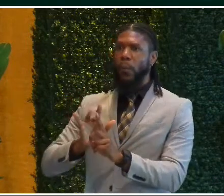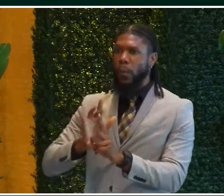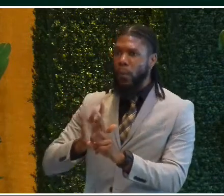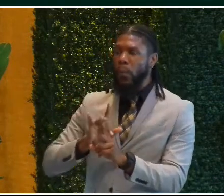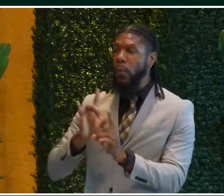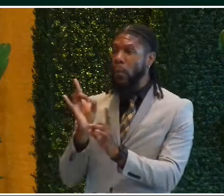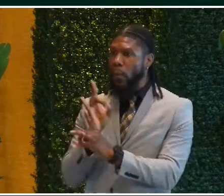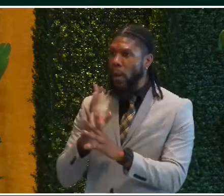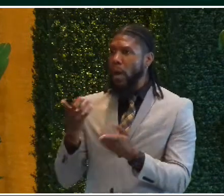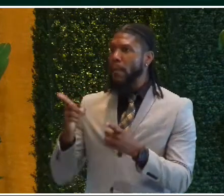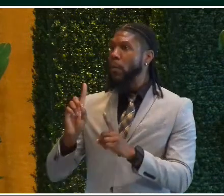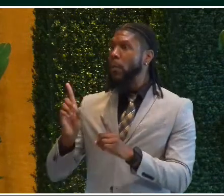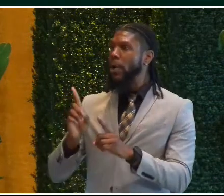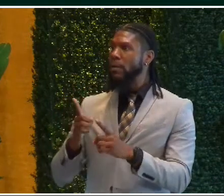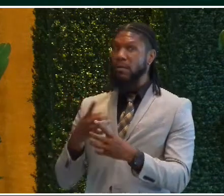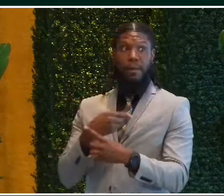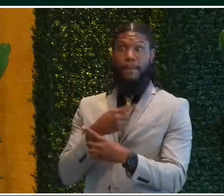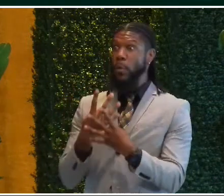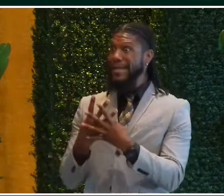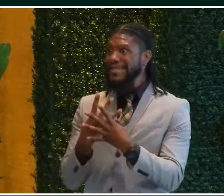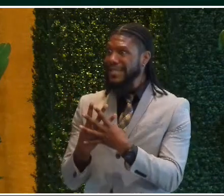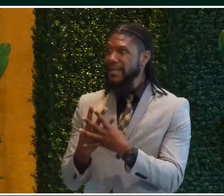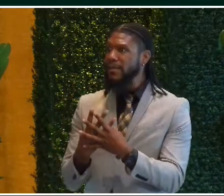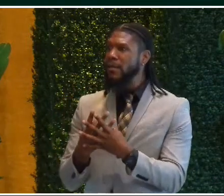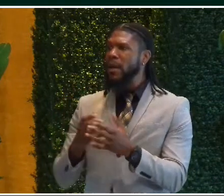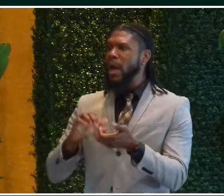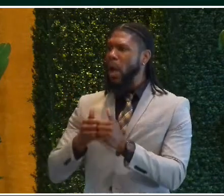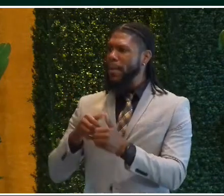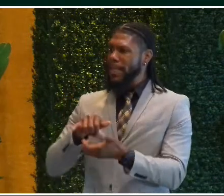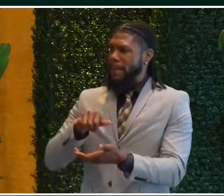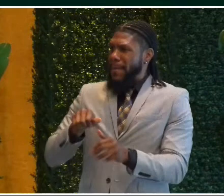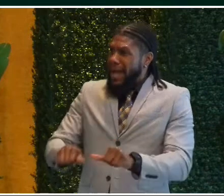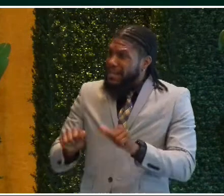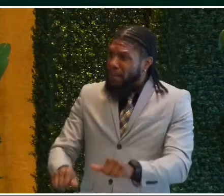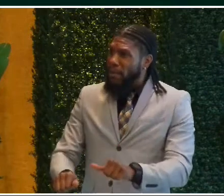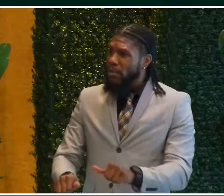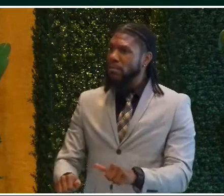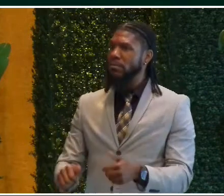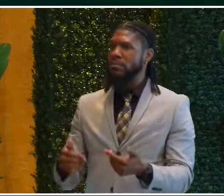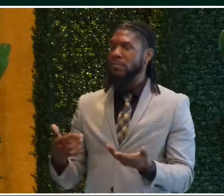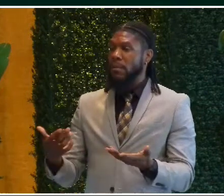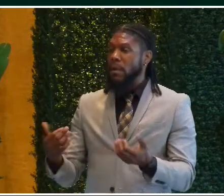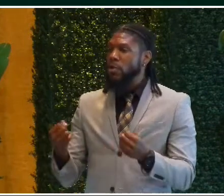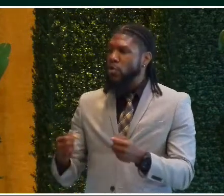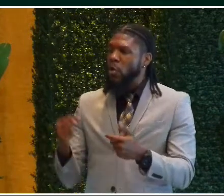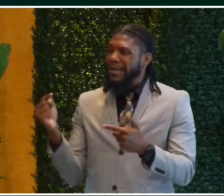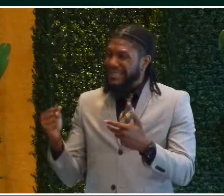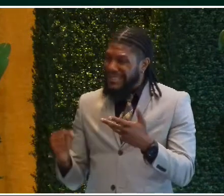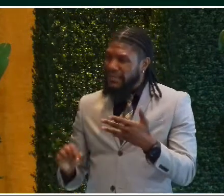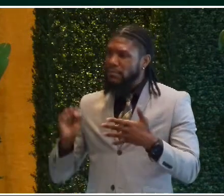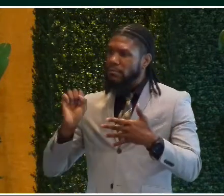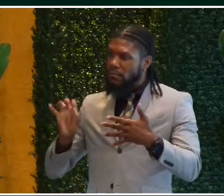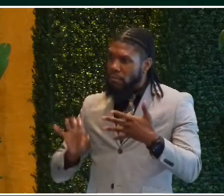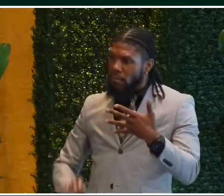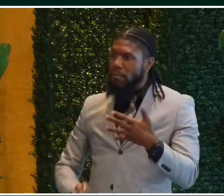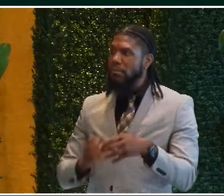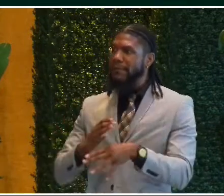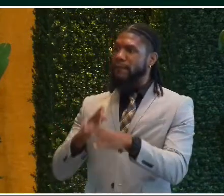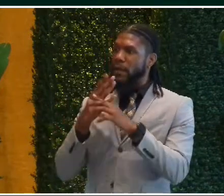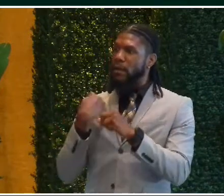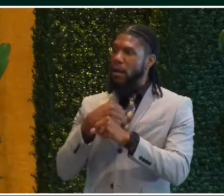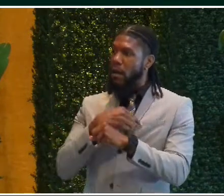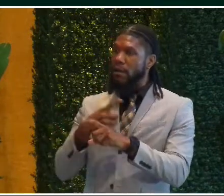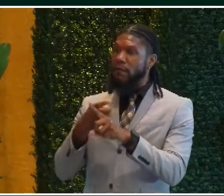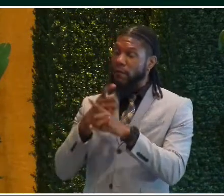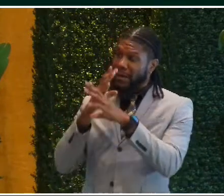possible? Y'all, please reconcile this. Okay? So these are the things that are keeping us from actually being able to step into more